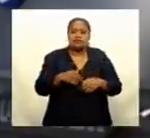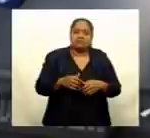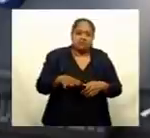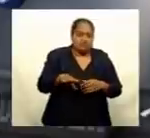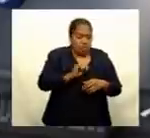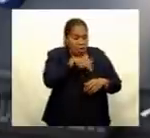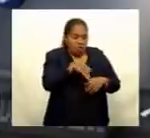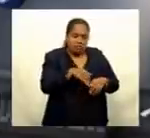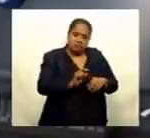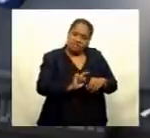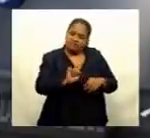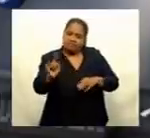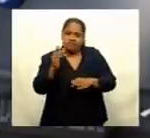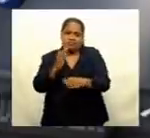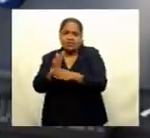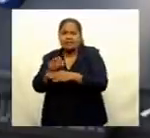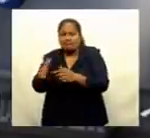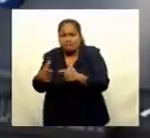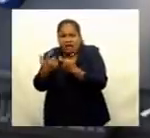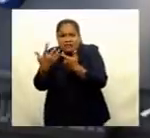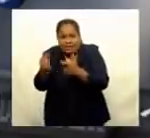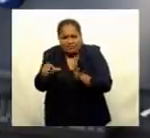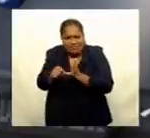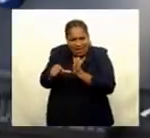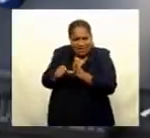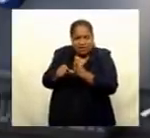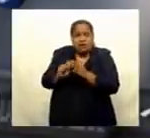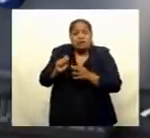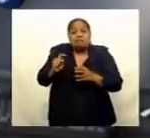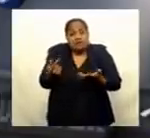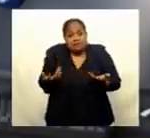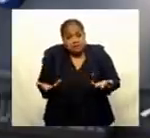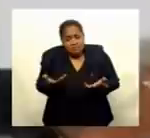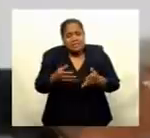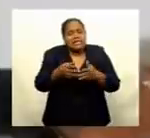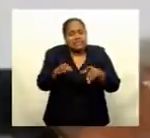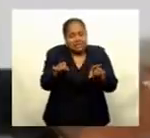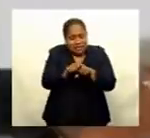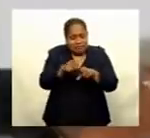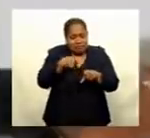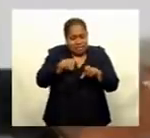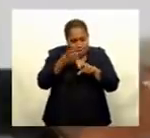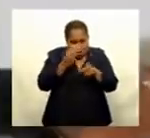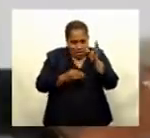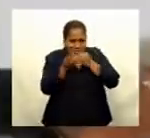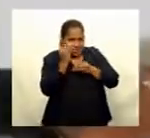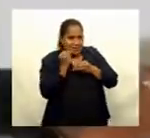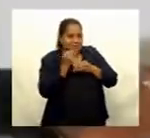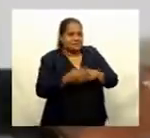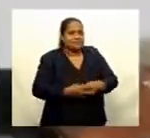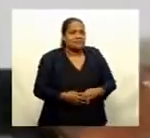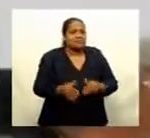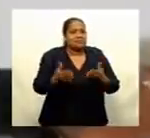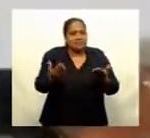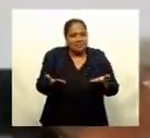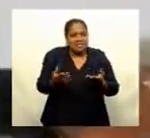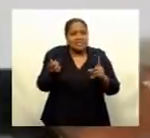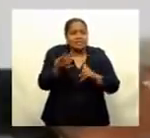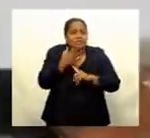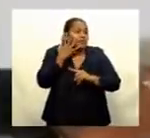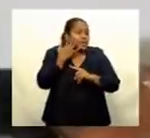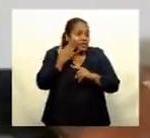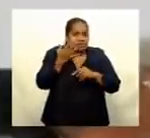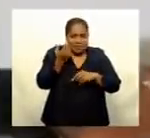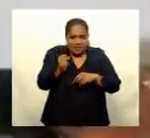was a challenge for me, but it was also a learning ground for me. It's been very, very hard, especially when you're still learning